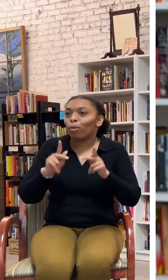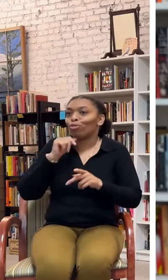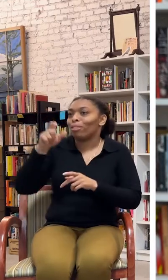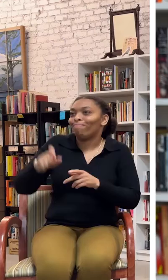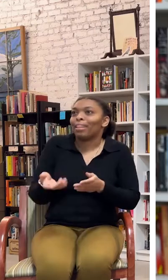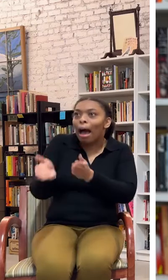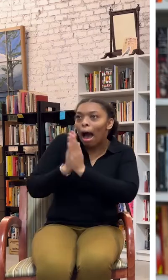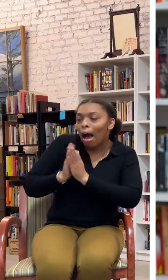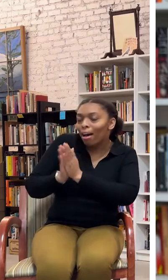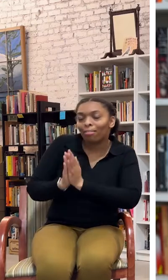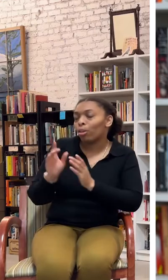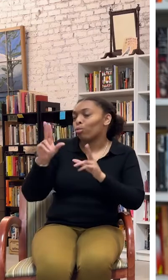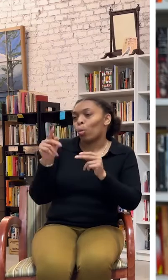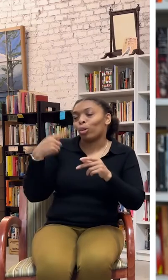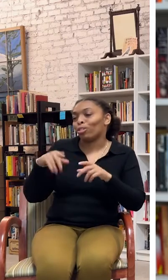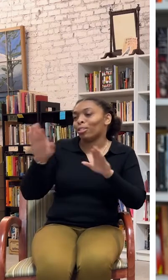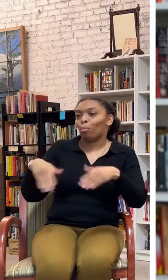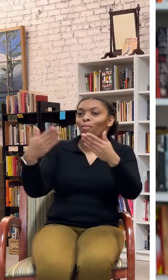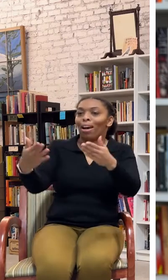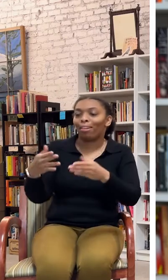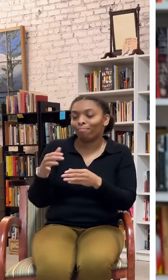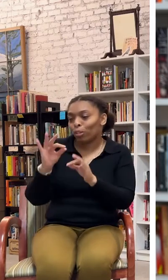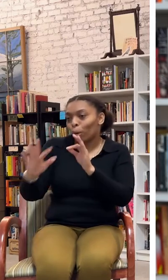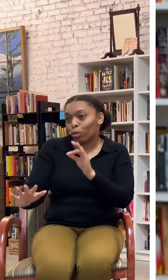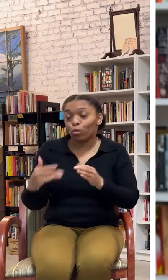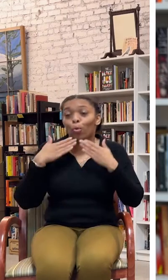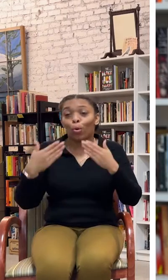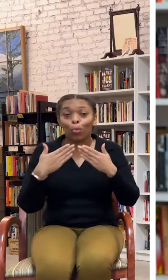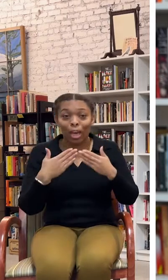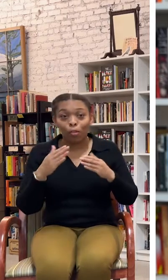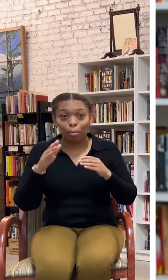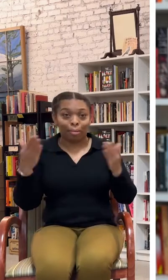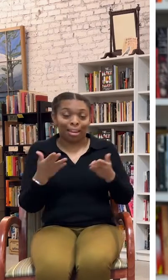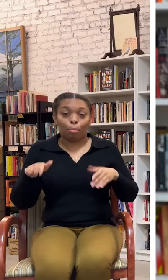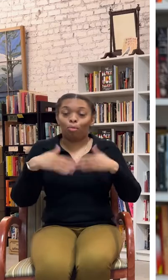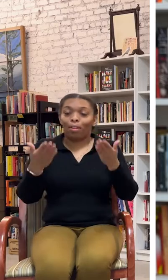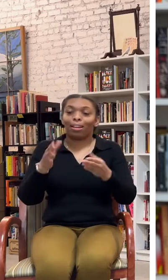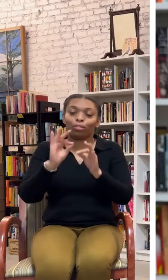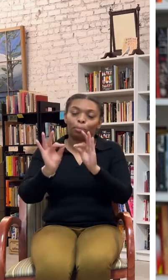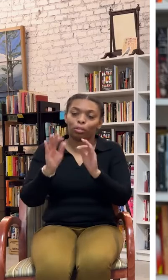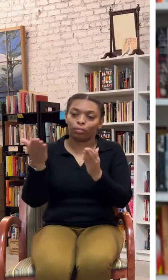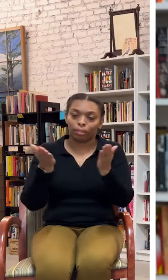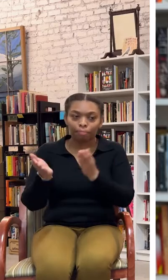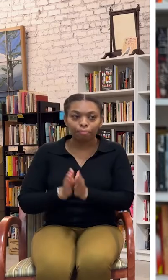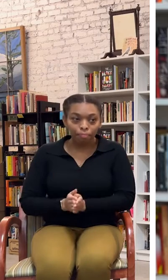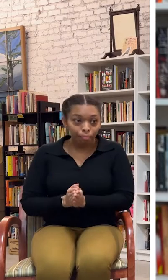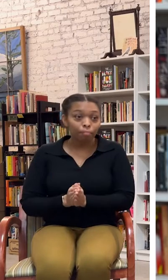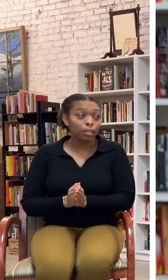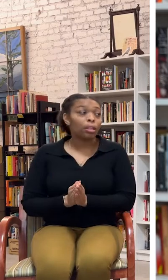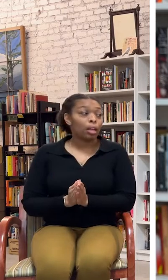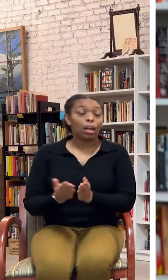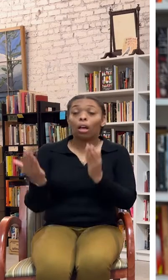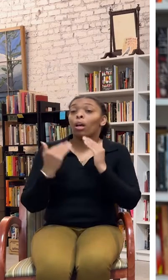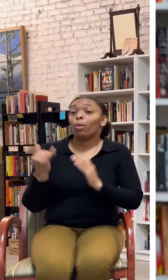We should just assume that it needs to be in the space. So thank you for being here, for providing that service. The artists